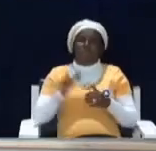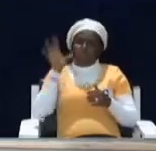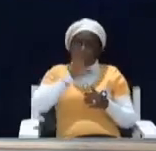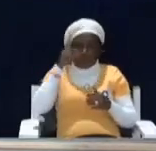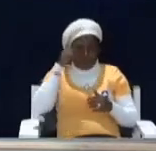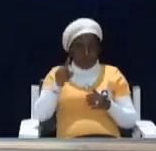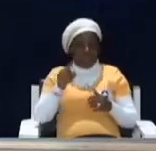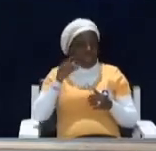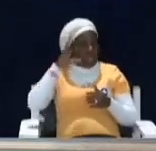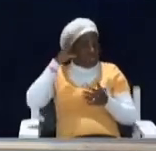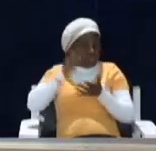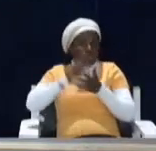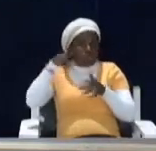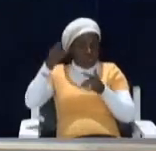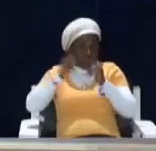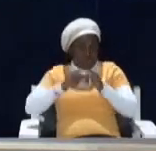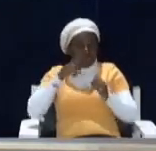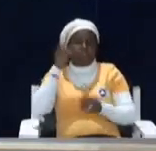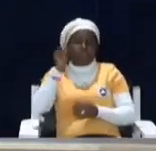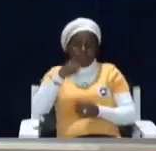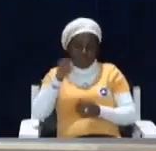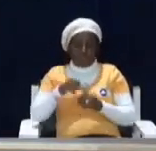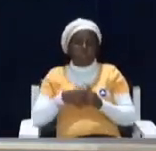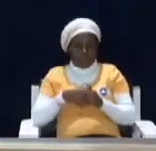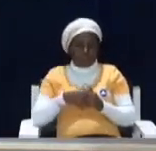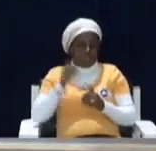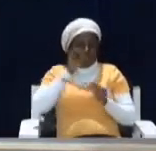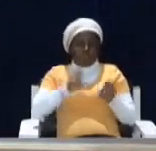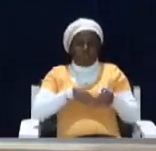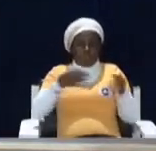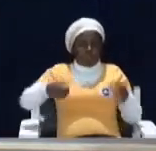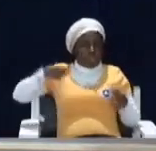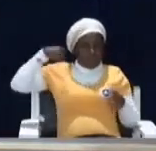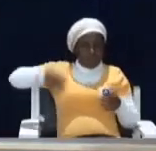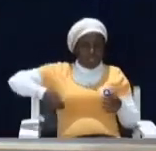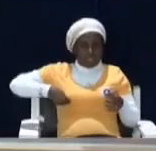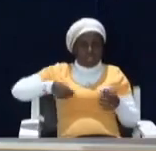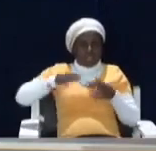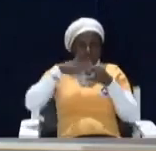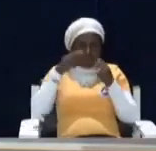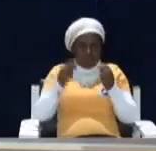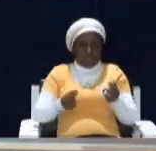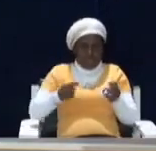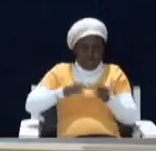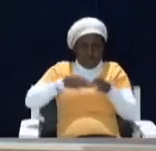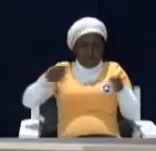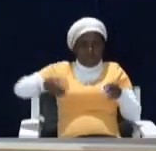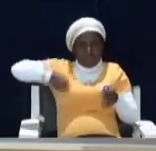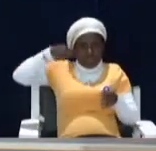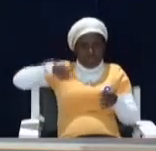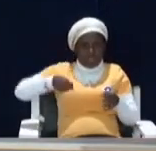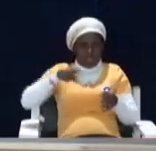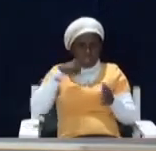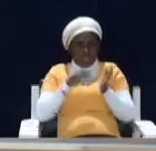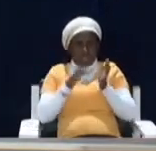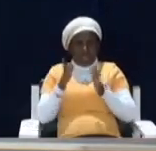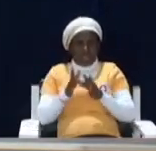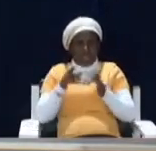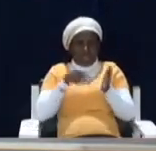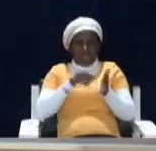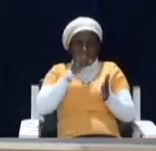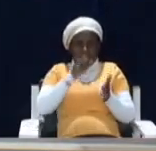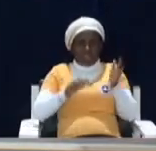Kwem. I said, "Yes, I just came back." And she opened her bag to me. Immediately she opened the bag, I said, "Jesus, this is a